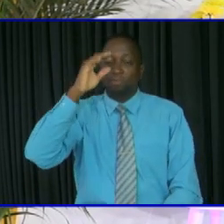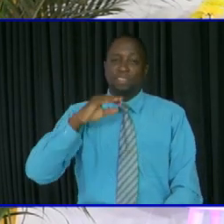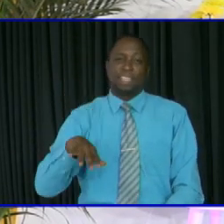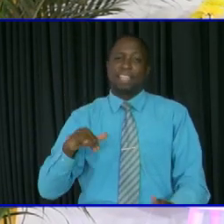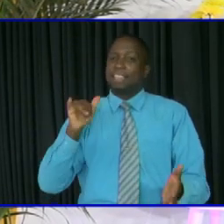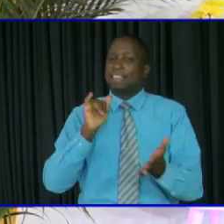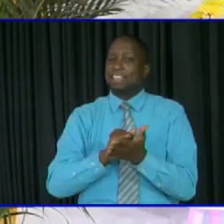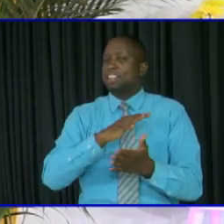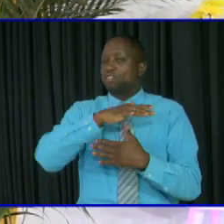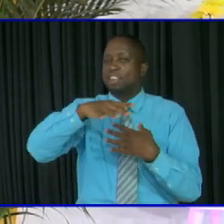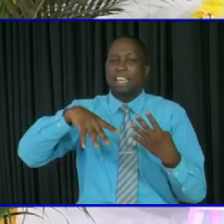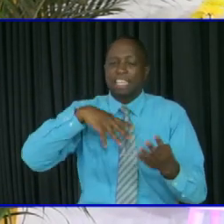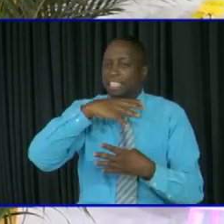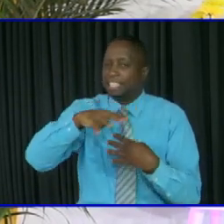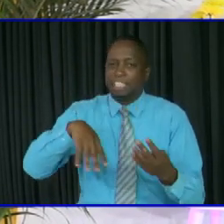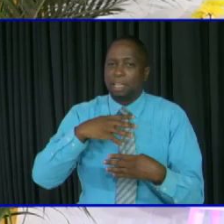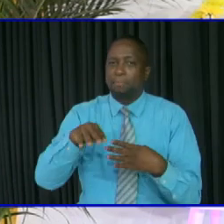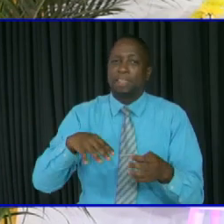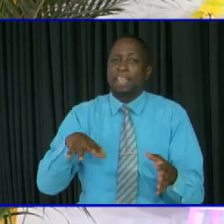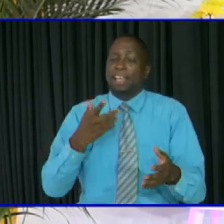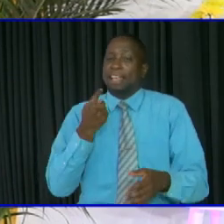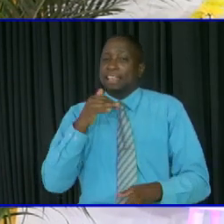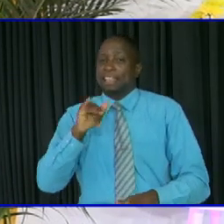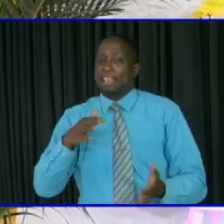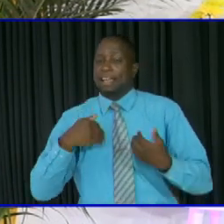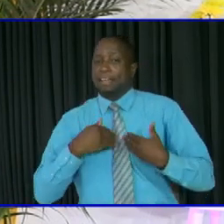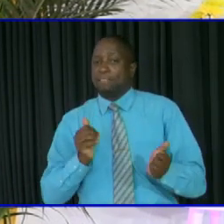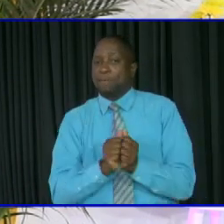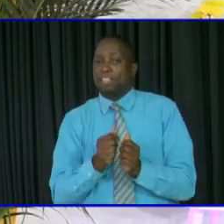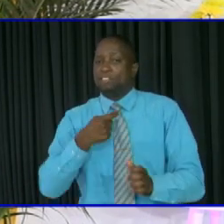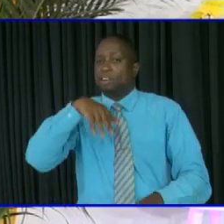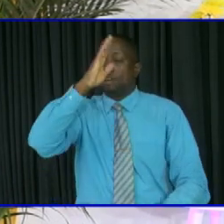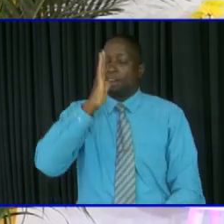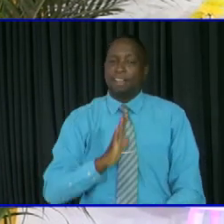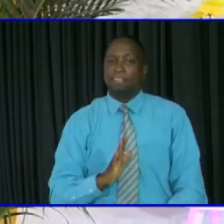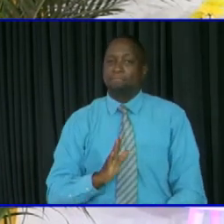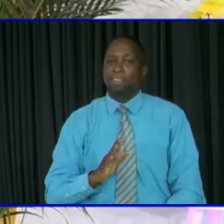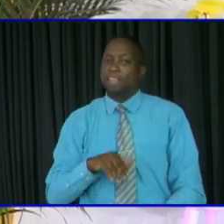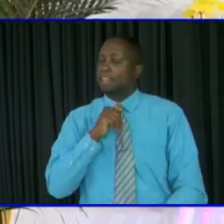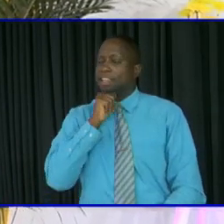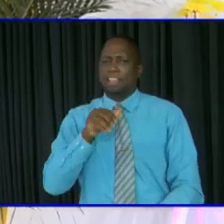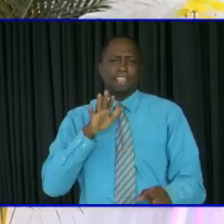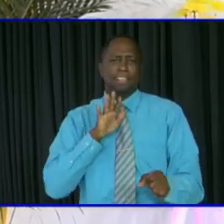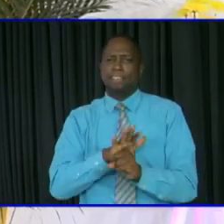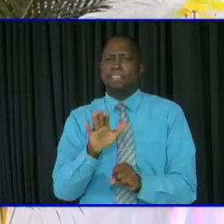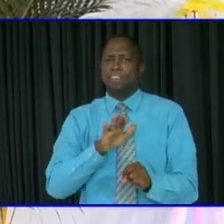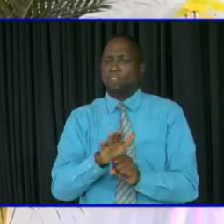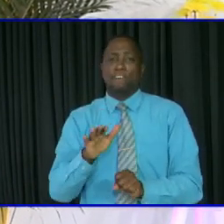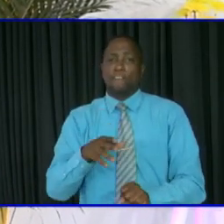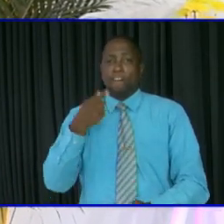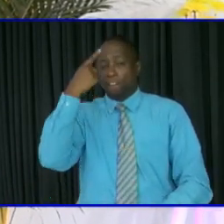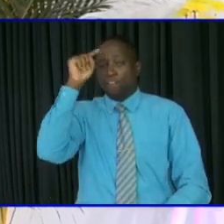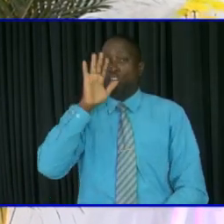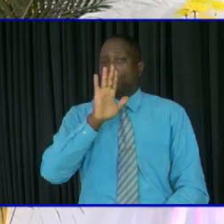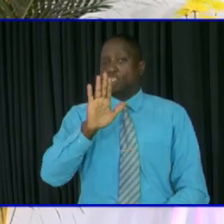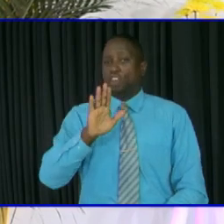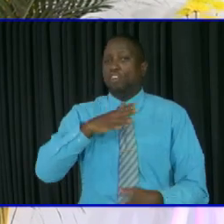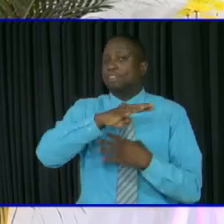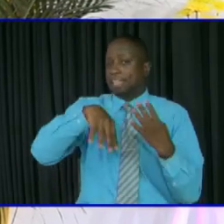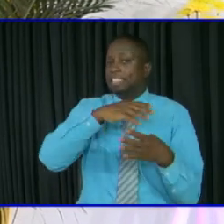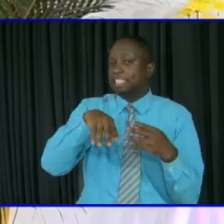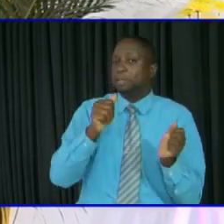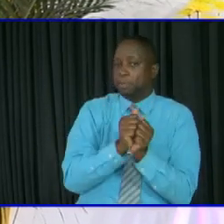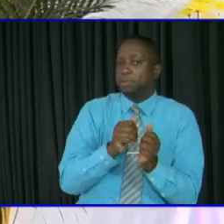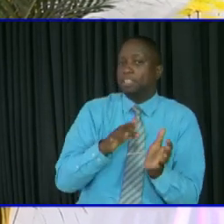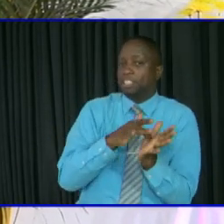that relationship which they had with God cannot suffice for your relationship. You may have had a